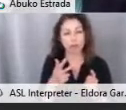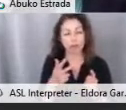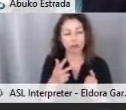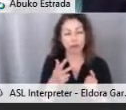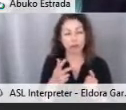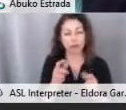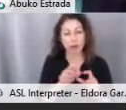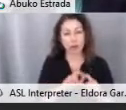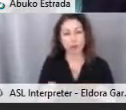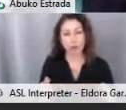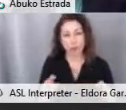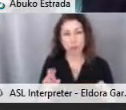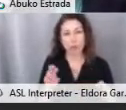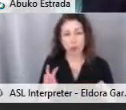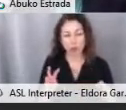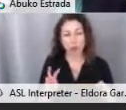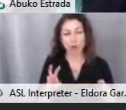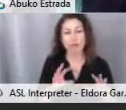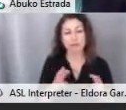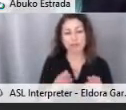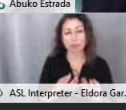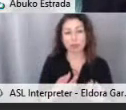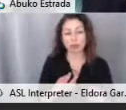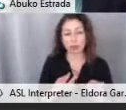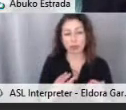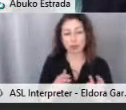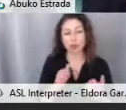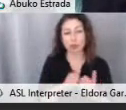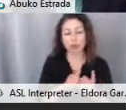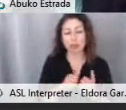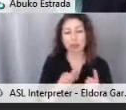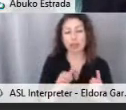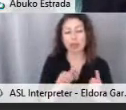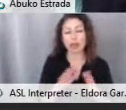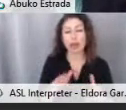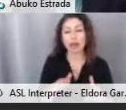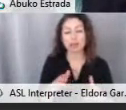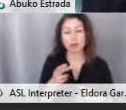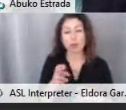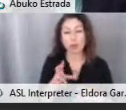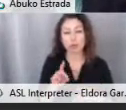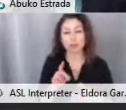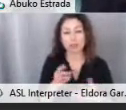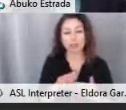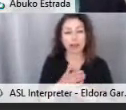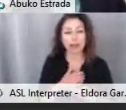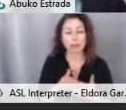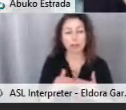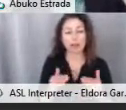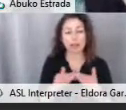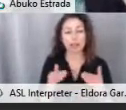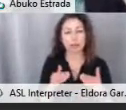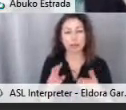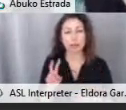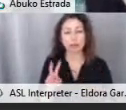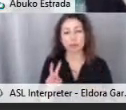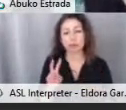here, a family of 2 that has household income equal to, let's say,